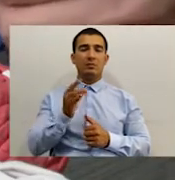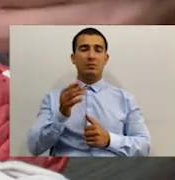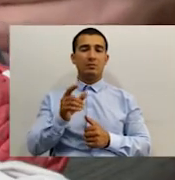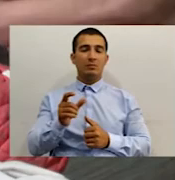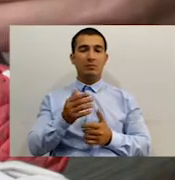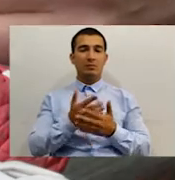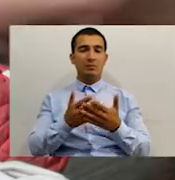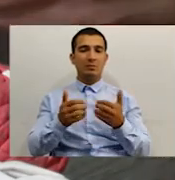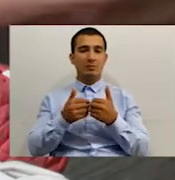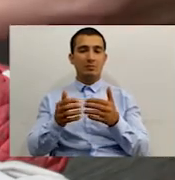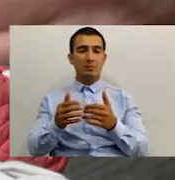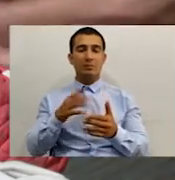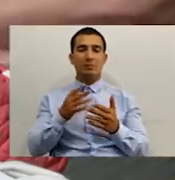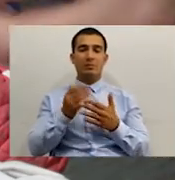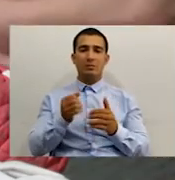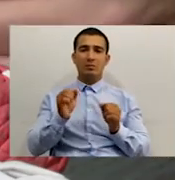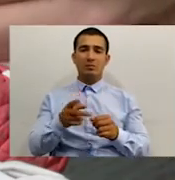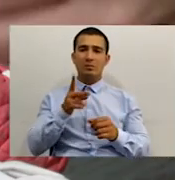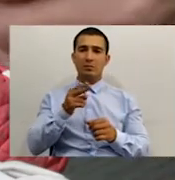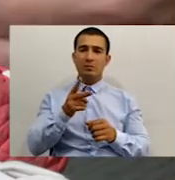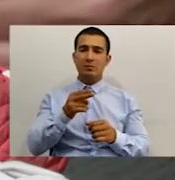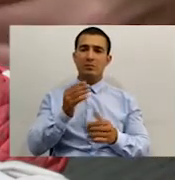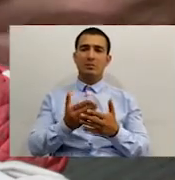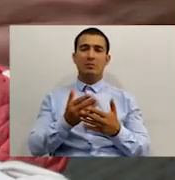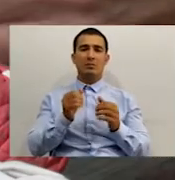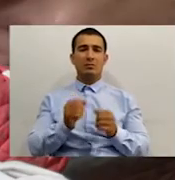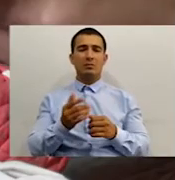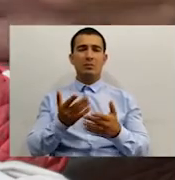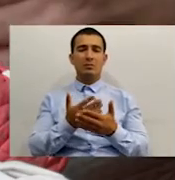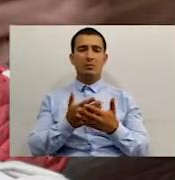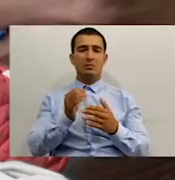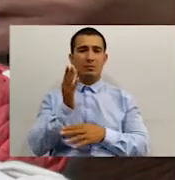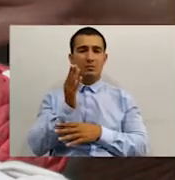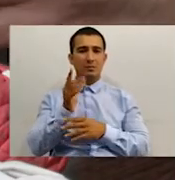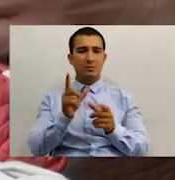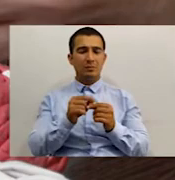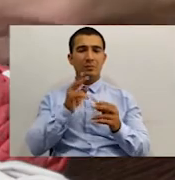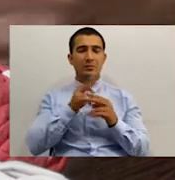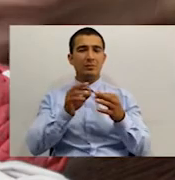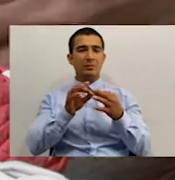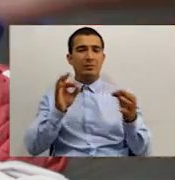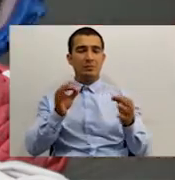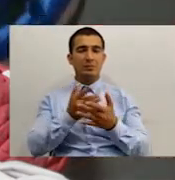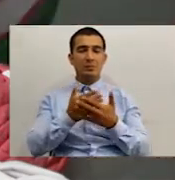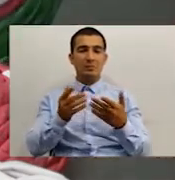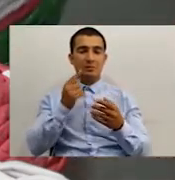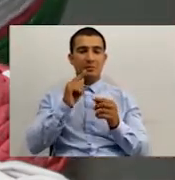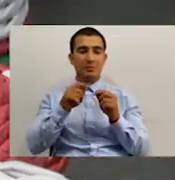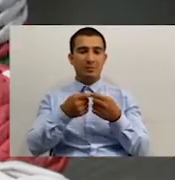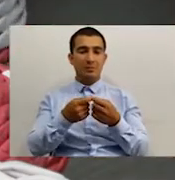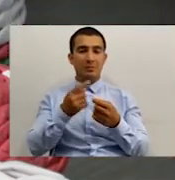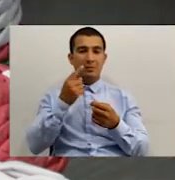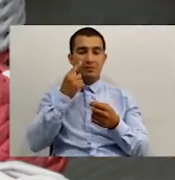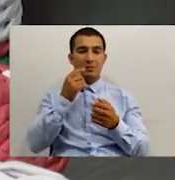Yo'lini ochib olib, qaychidami, tayoqchadami yordam berib olsanglar, qog'oz o'zi